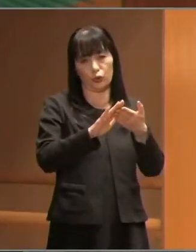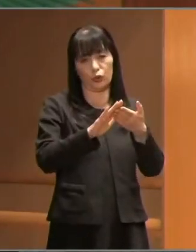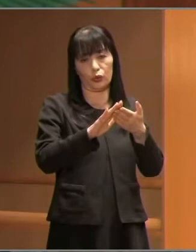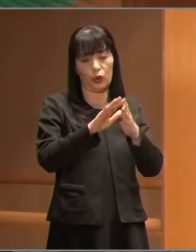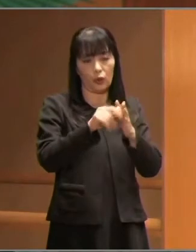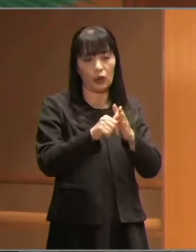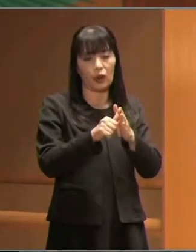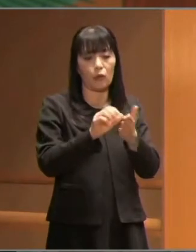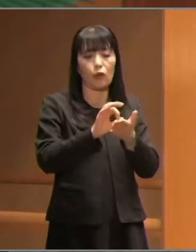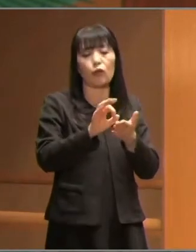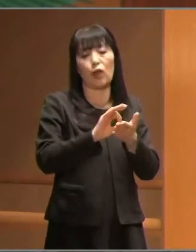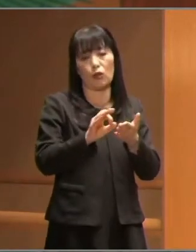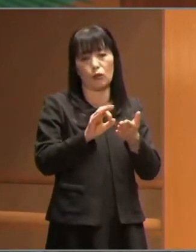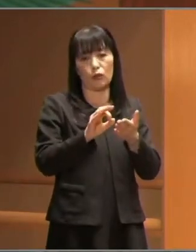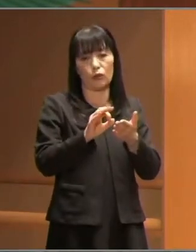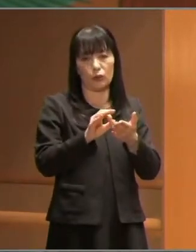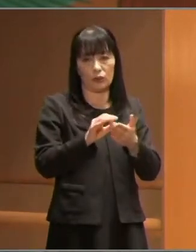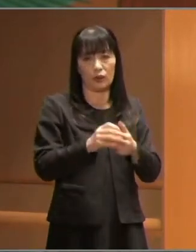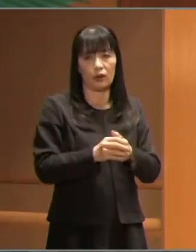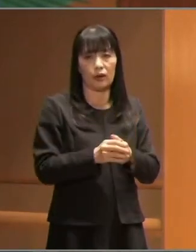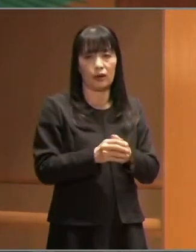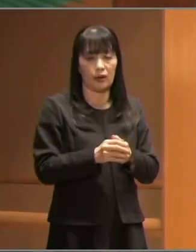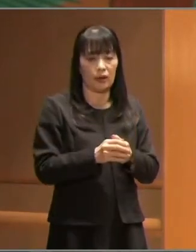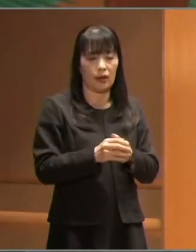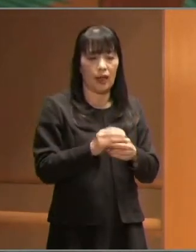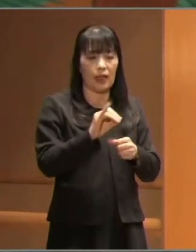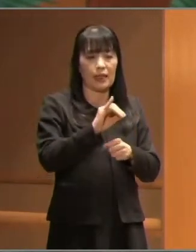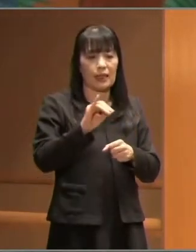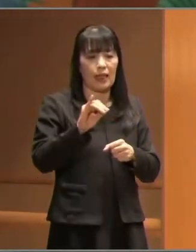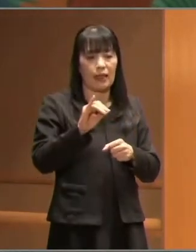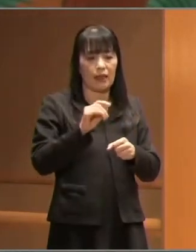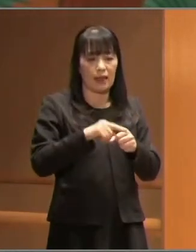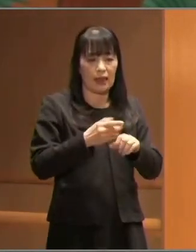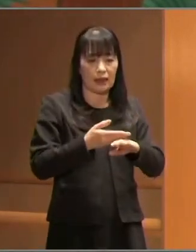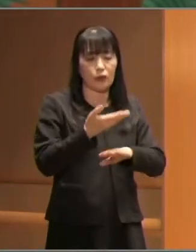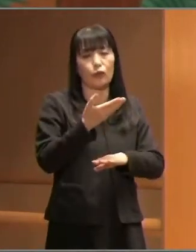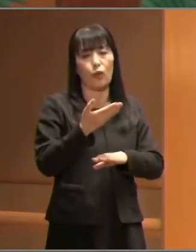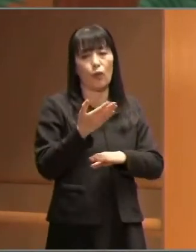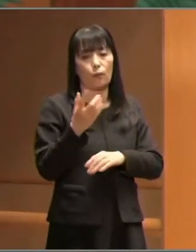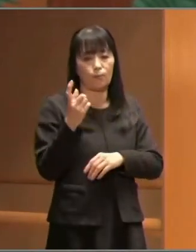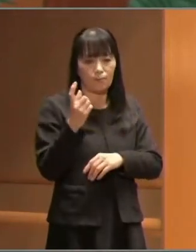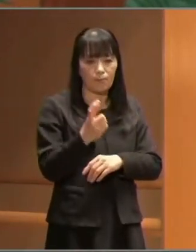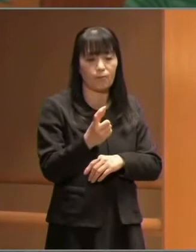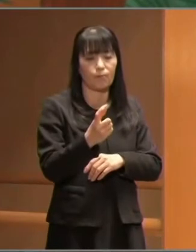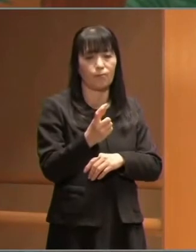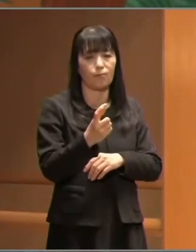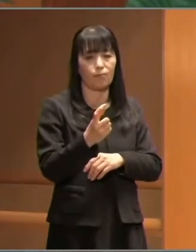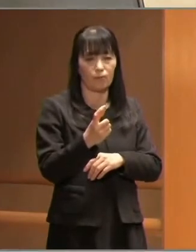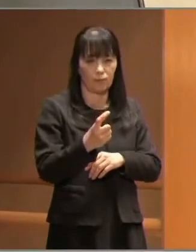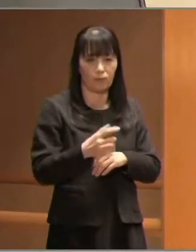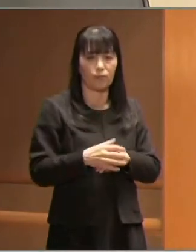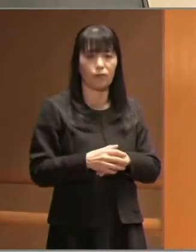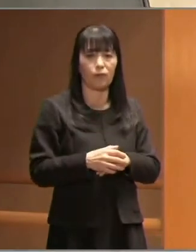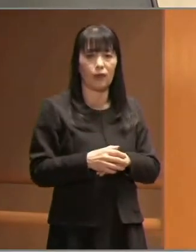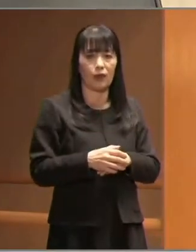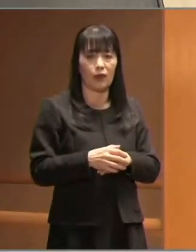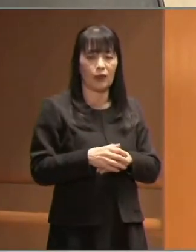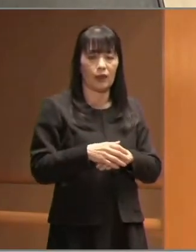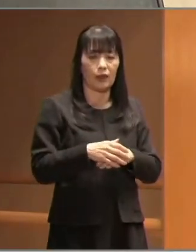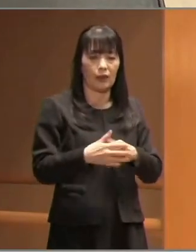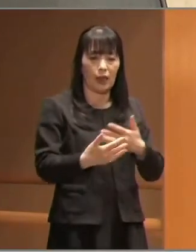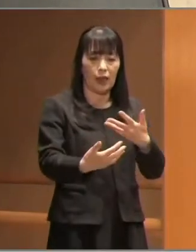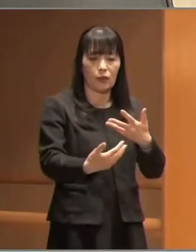the repair of the ancient books. So it lasts more than 1,000 years, and it's very